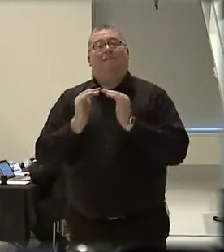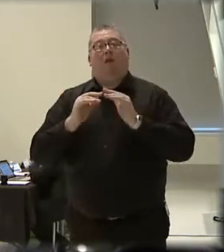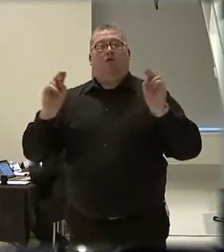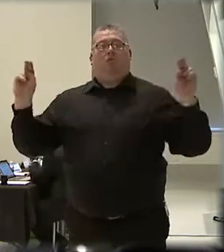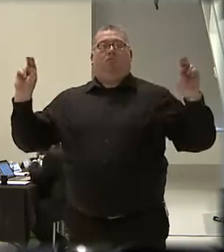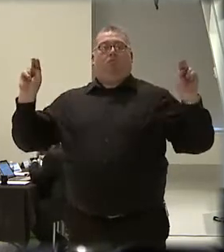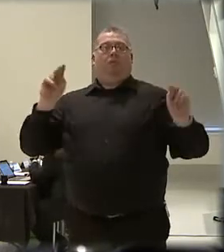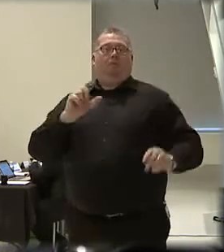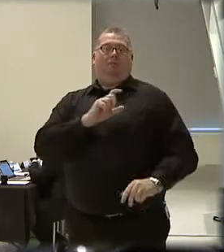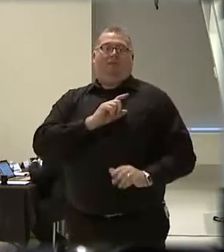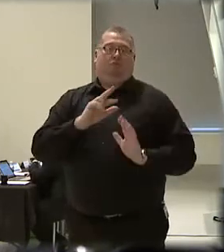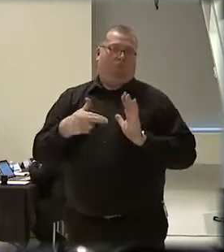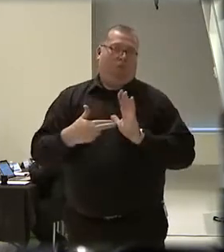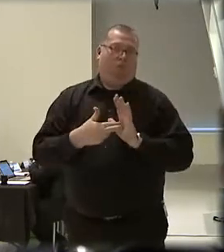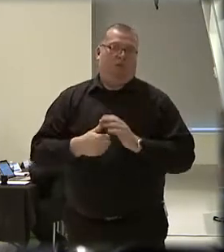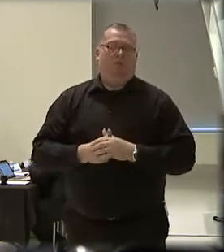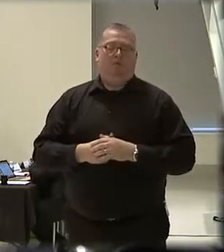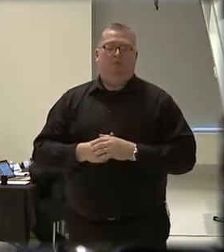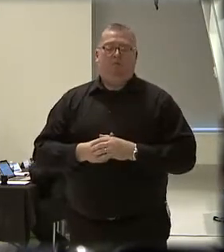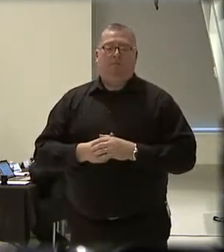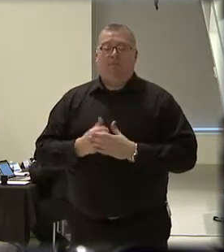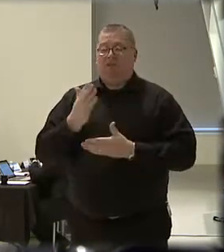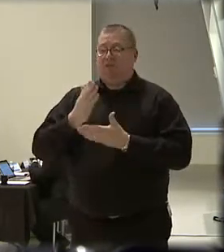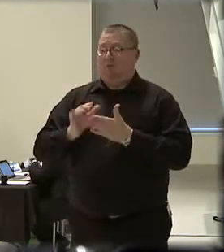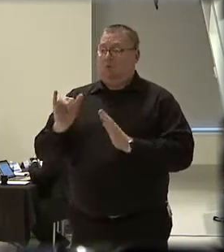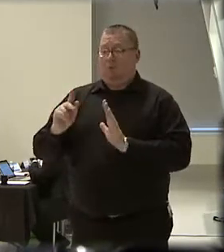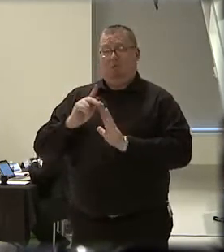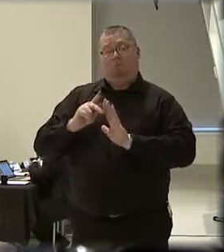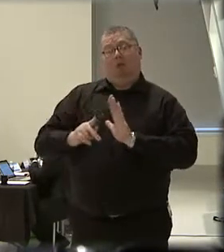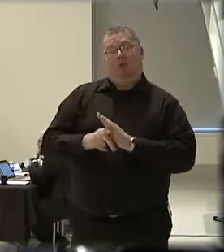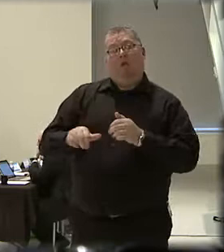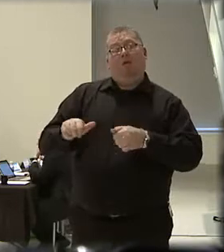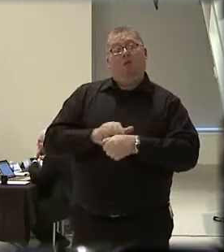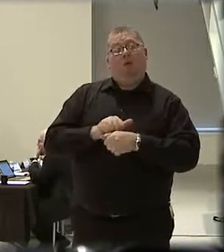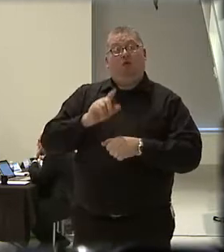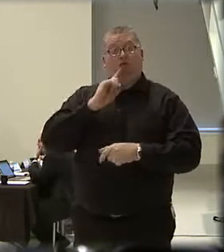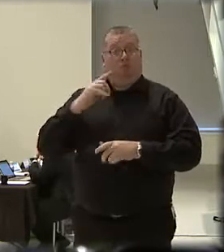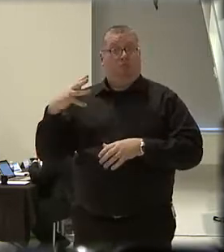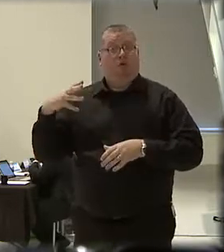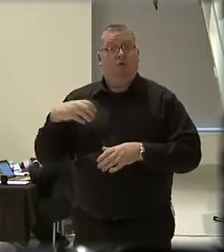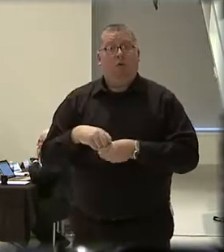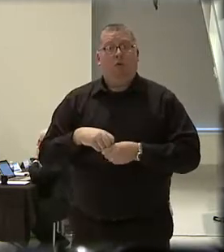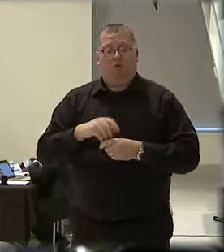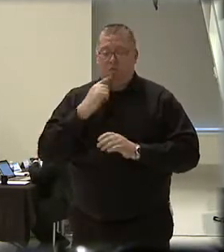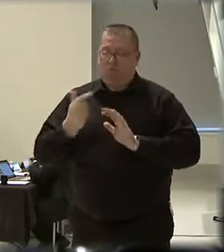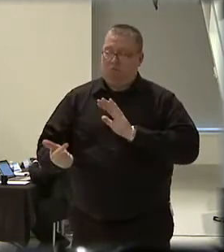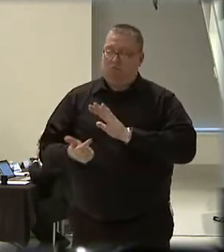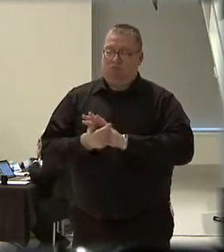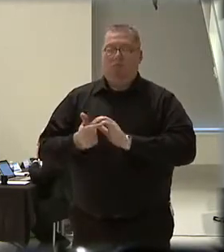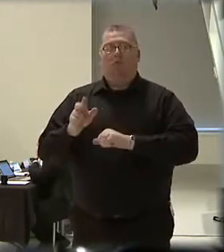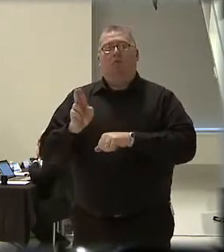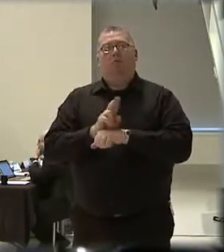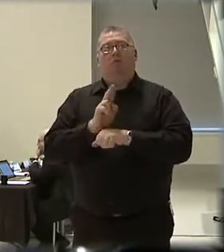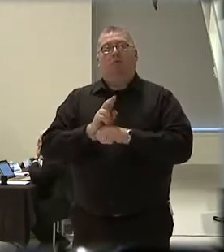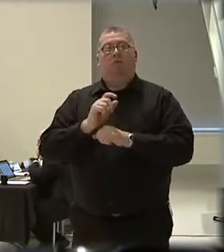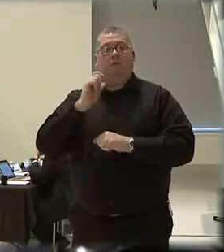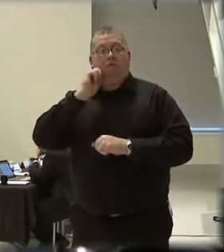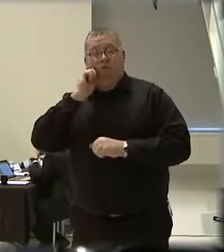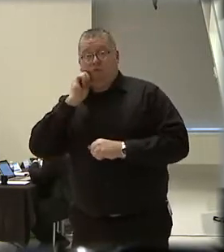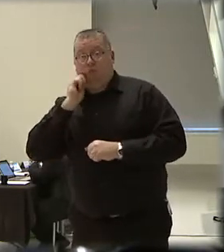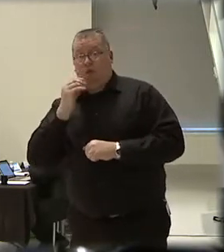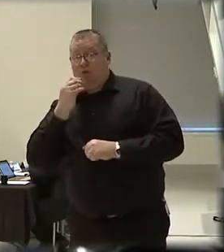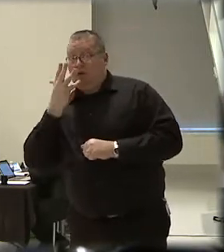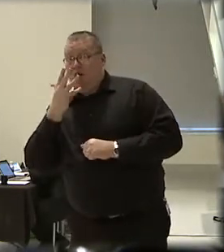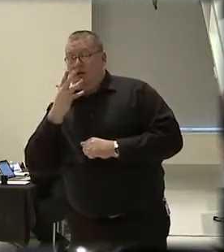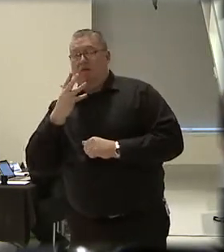policing. Some of the policies and practices that should be included prohibit the use of race, ethnicity,